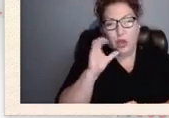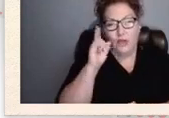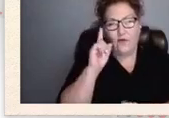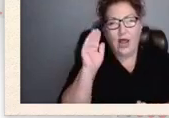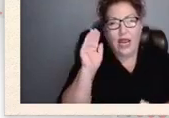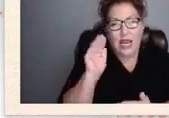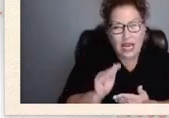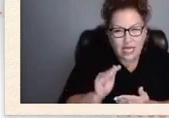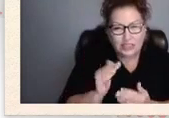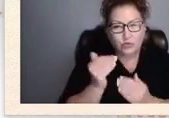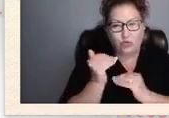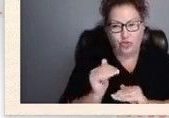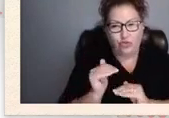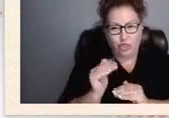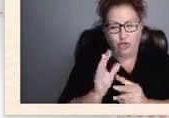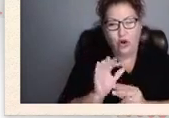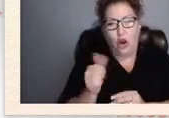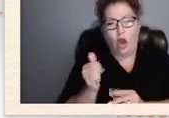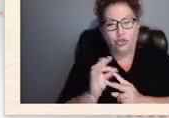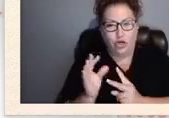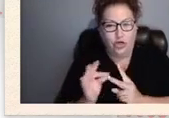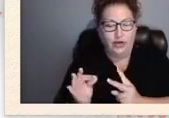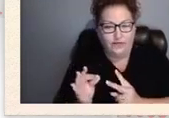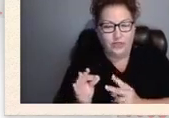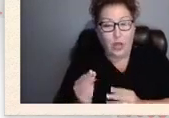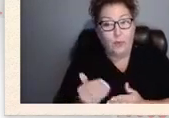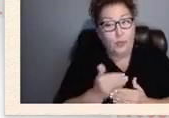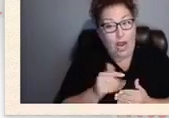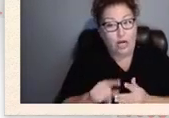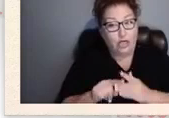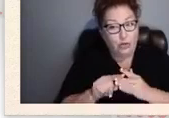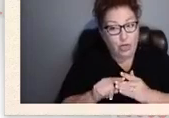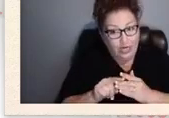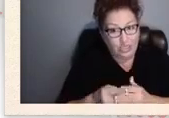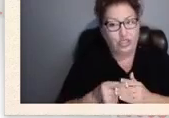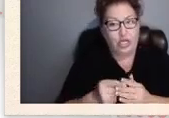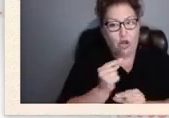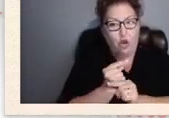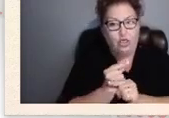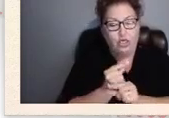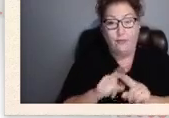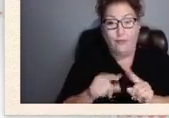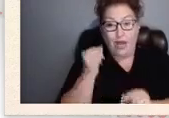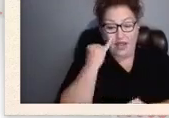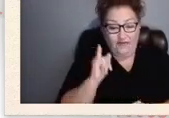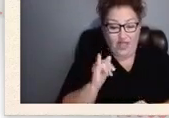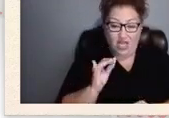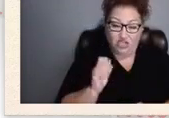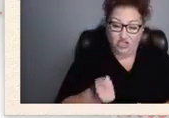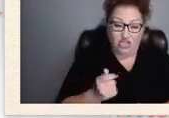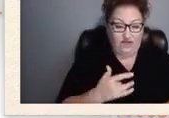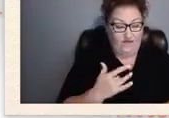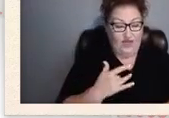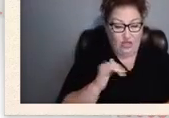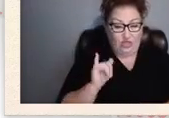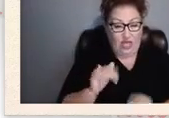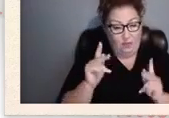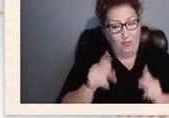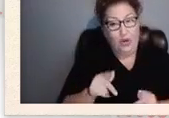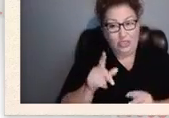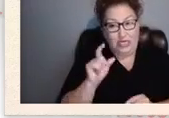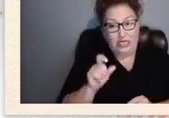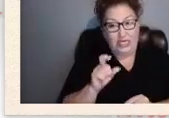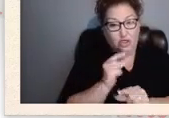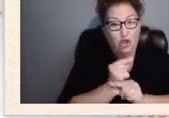alternatives prior to initiating the guardianship. But if that judge feels that person is requiring the guardianship based on